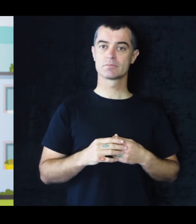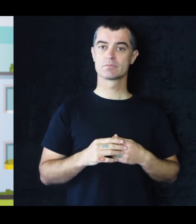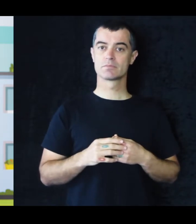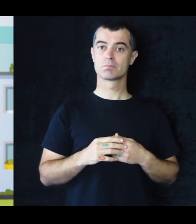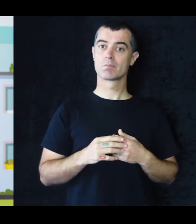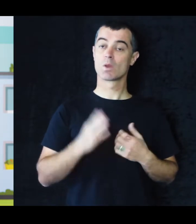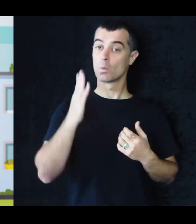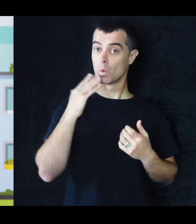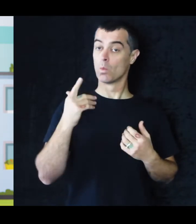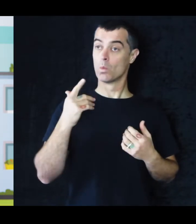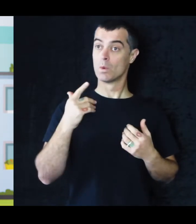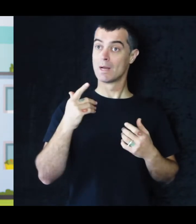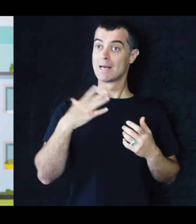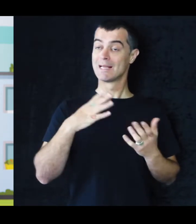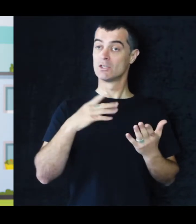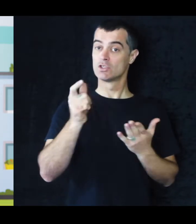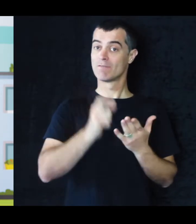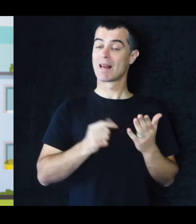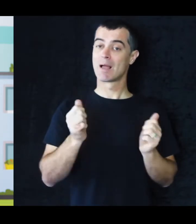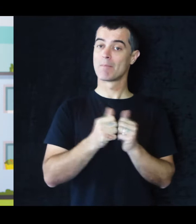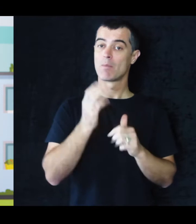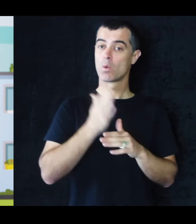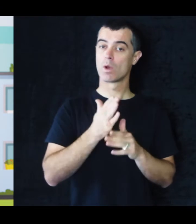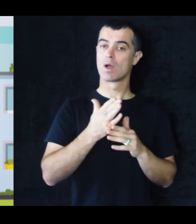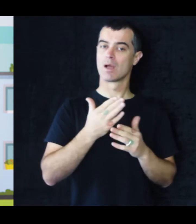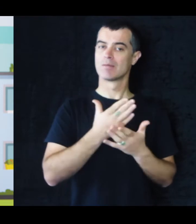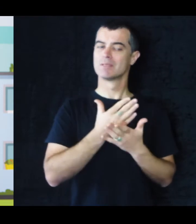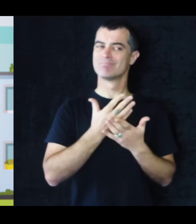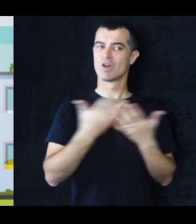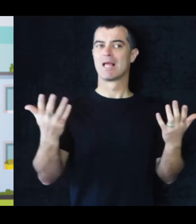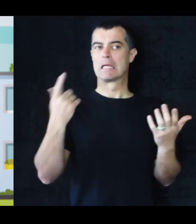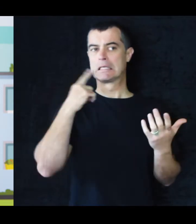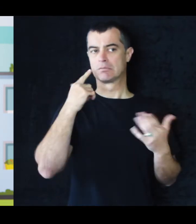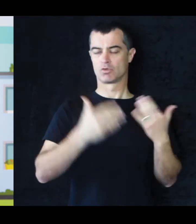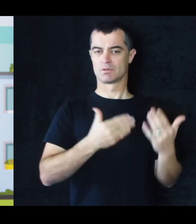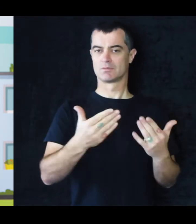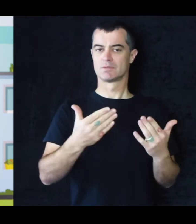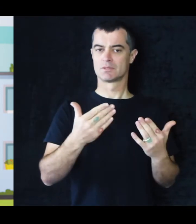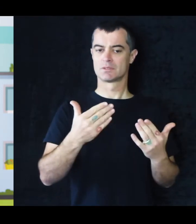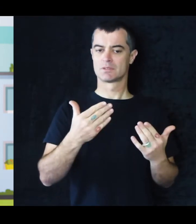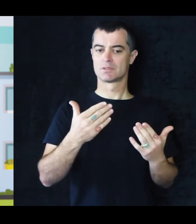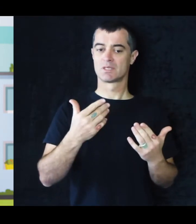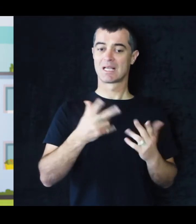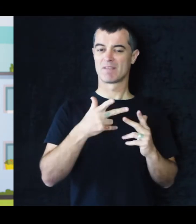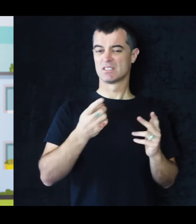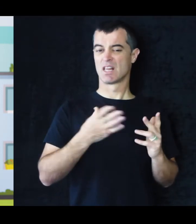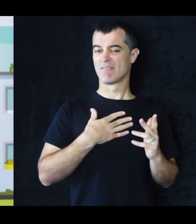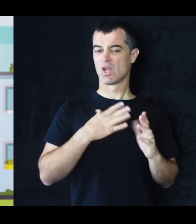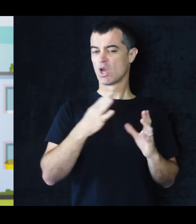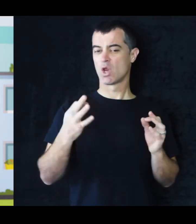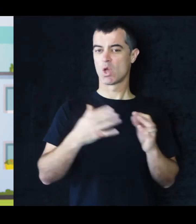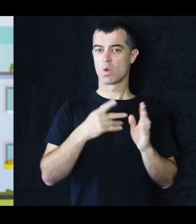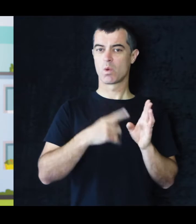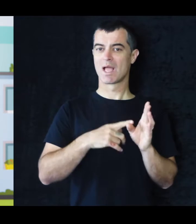When we did come to do the paperwork and that, it was a much simpler process. If I was just to do it on my own, there's no